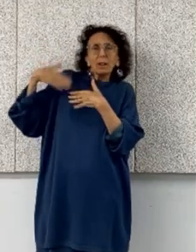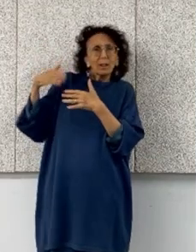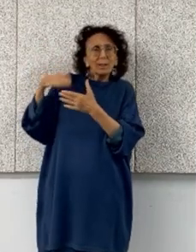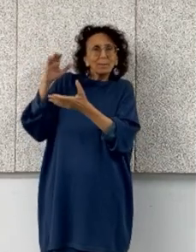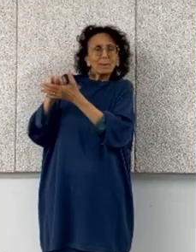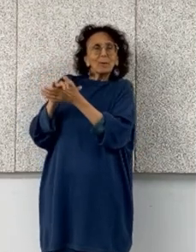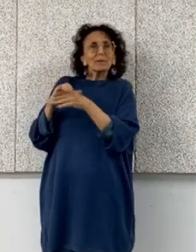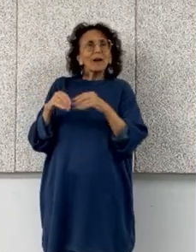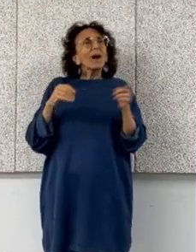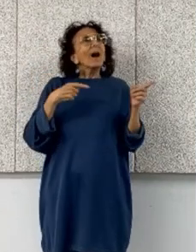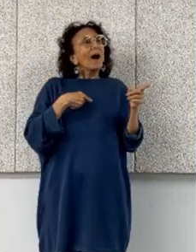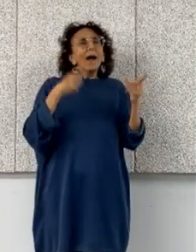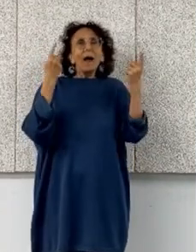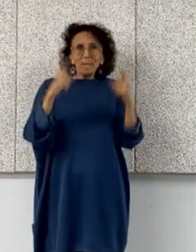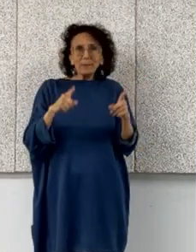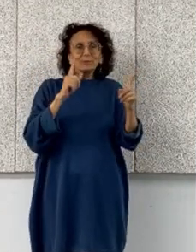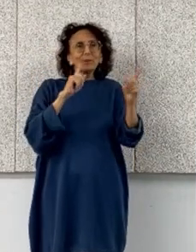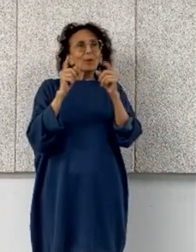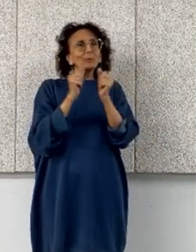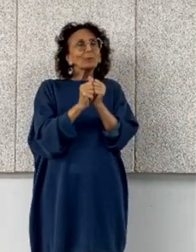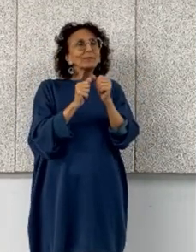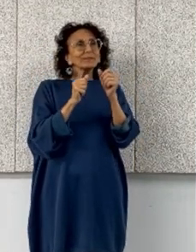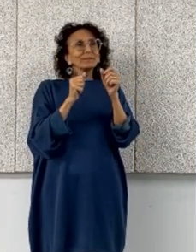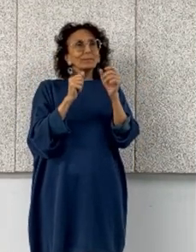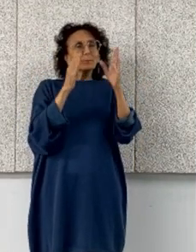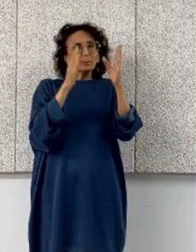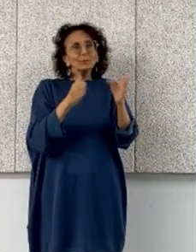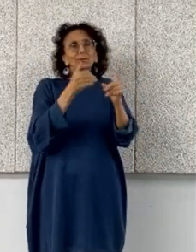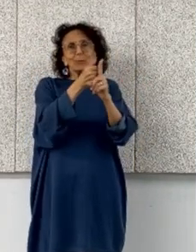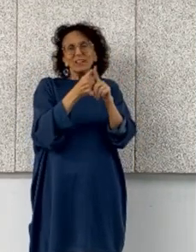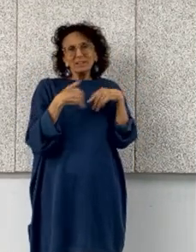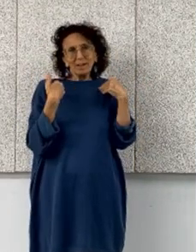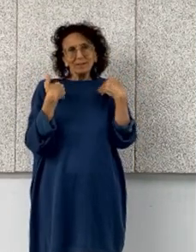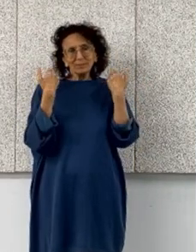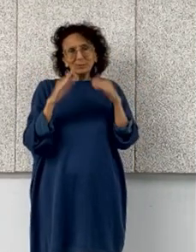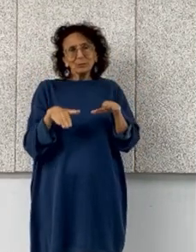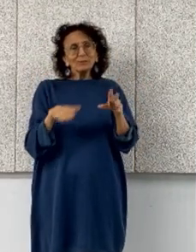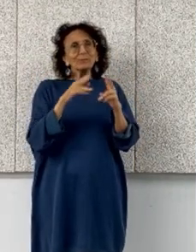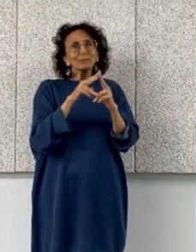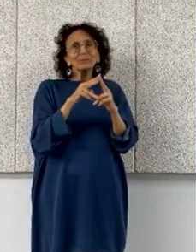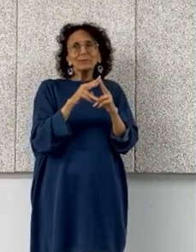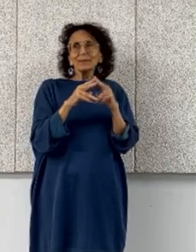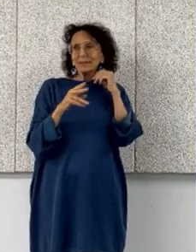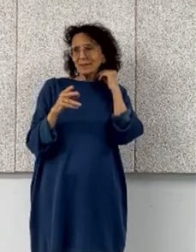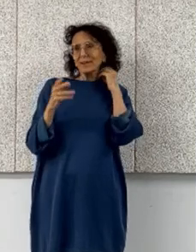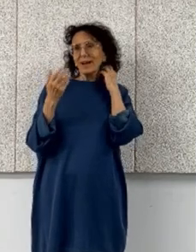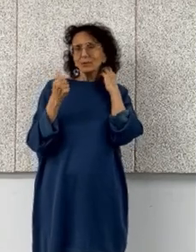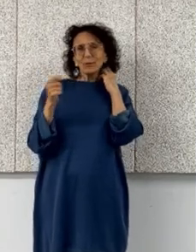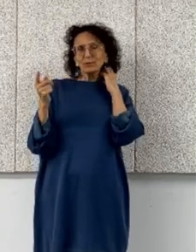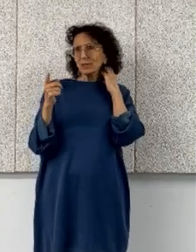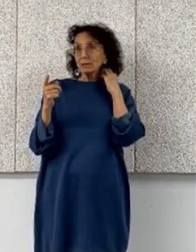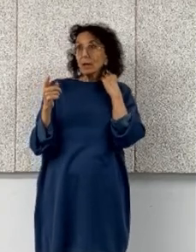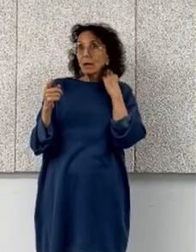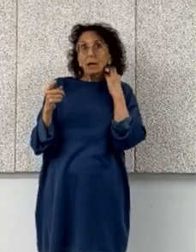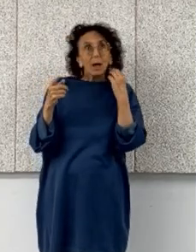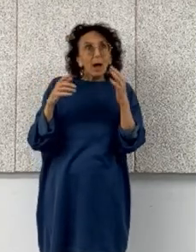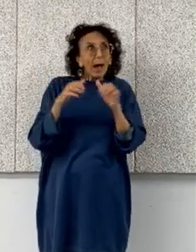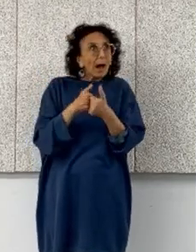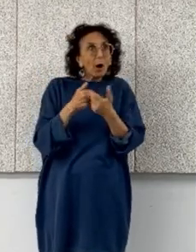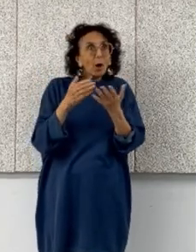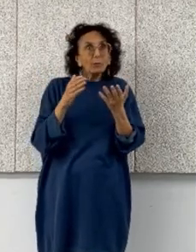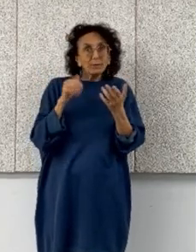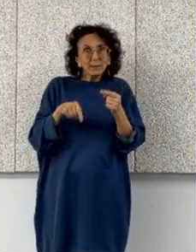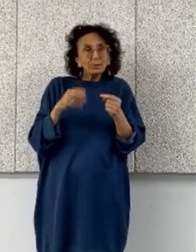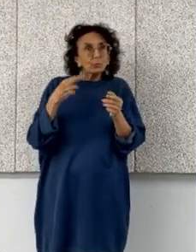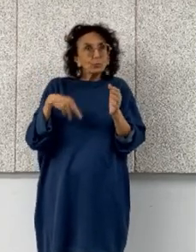someone who also at that time had two very young children. And I probably asked something like, you know, how are you finding this role